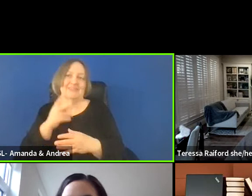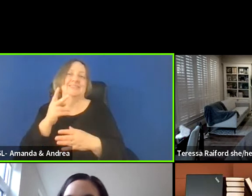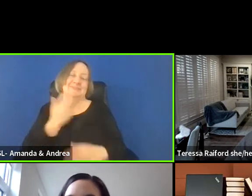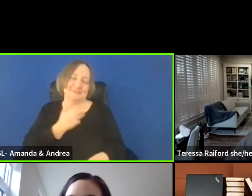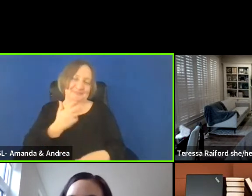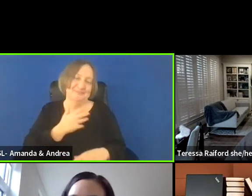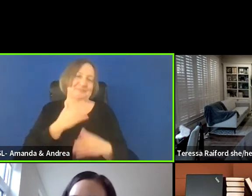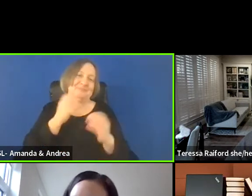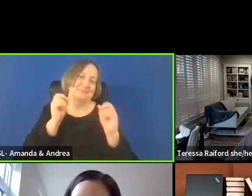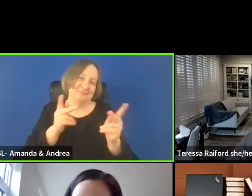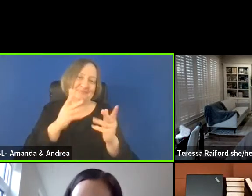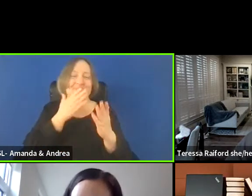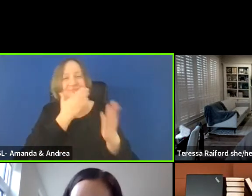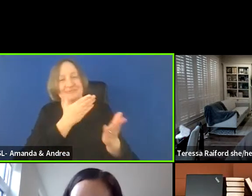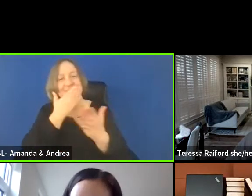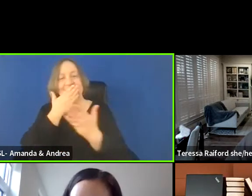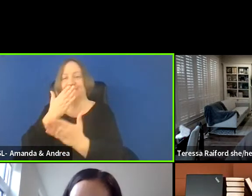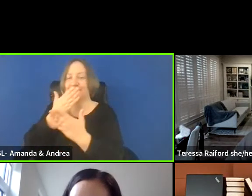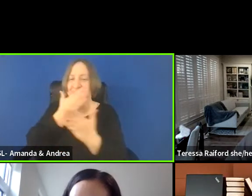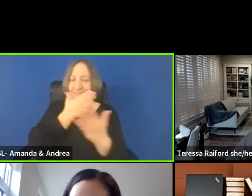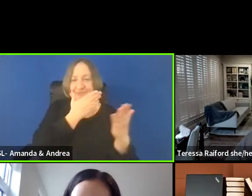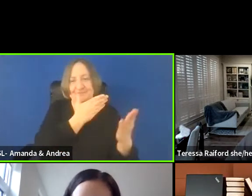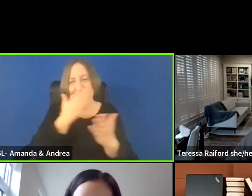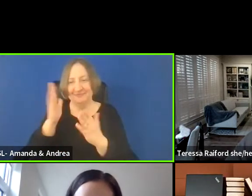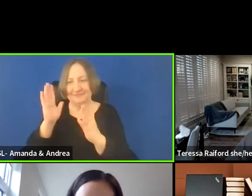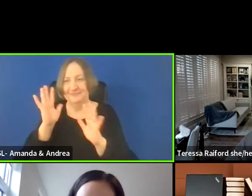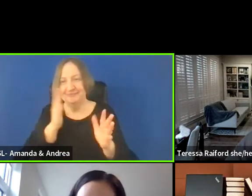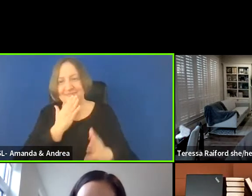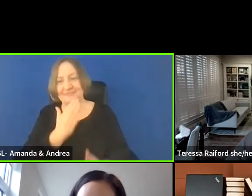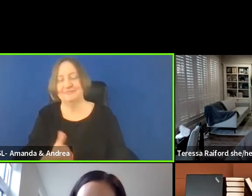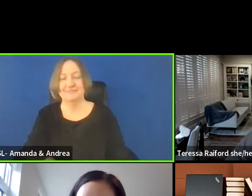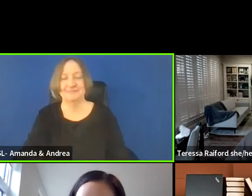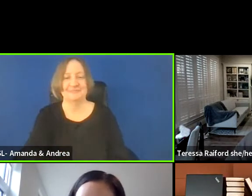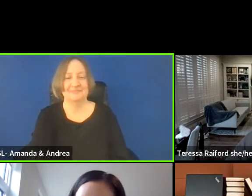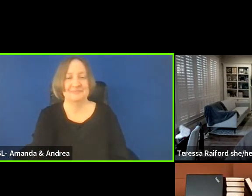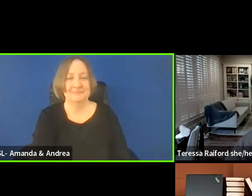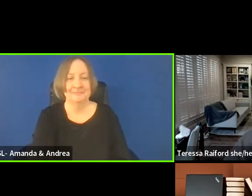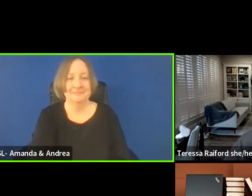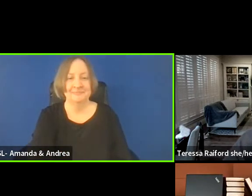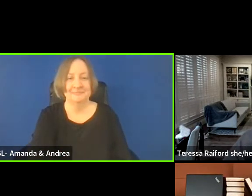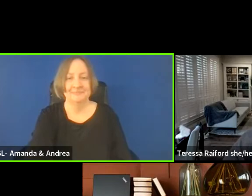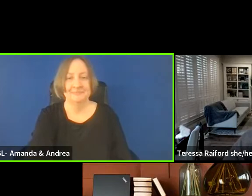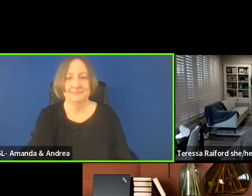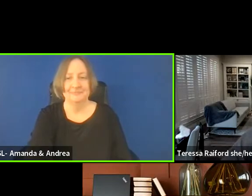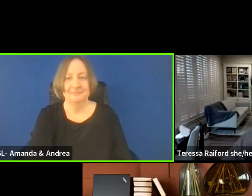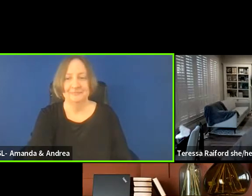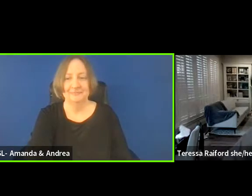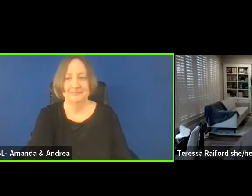All right. Thank you. Bye-bye. Thank you. Thank you. Bye-bye.